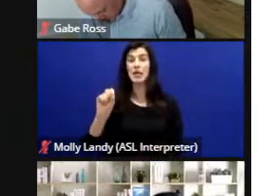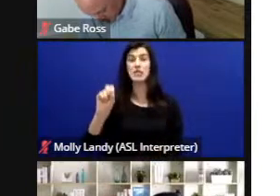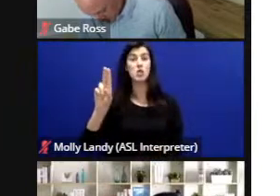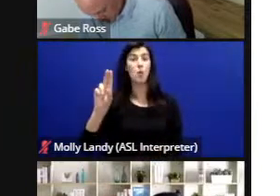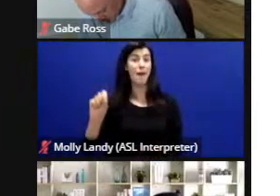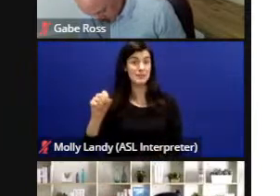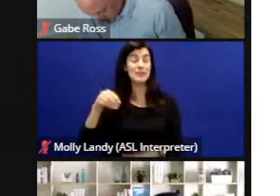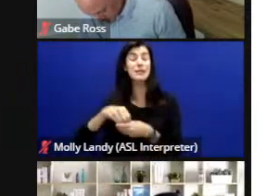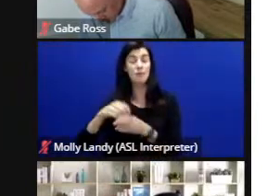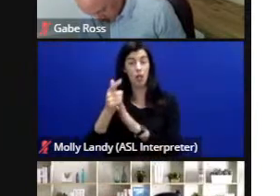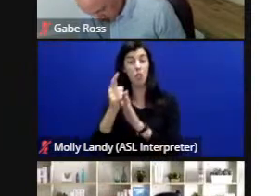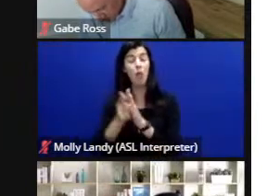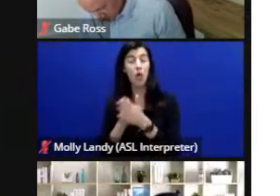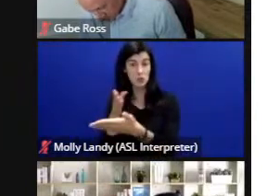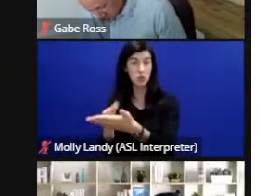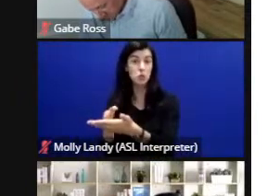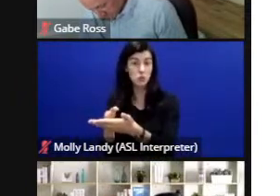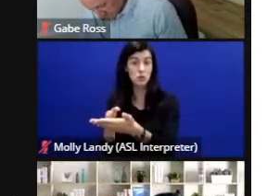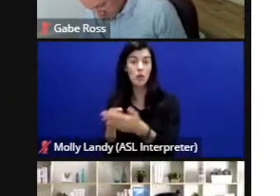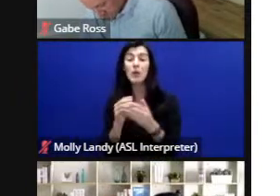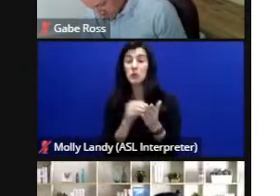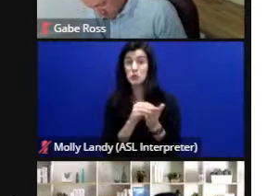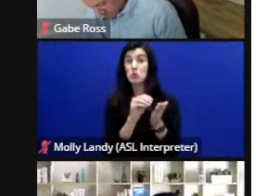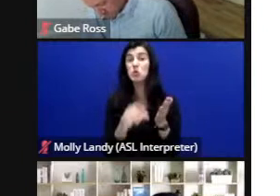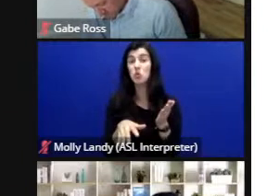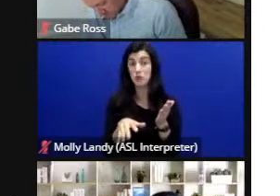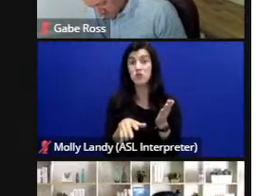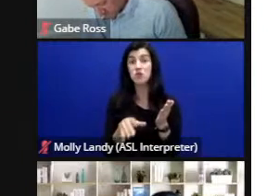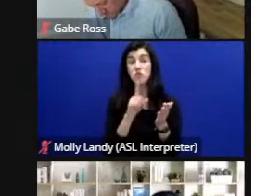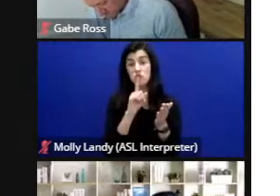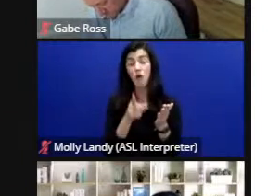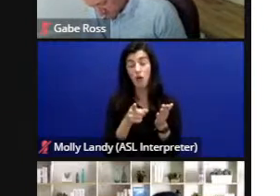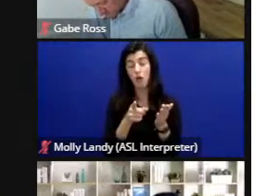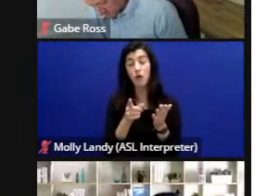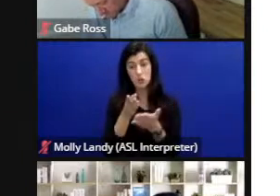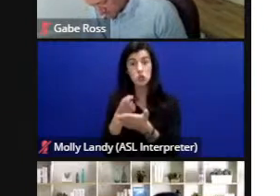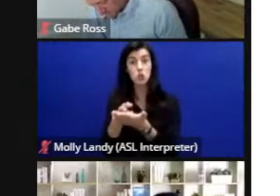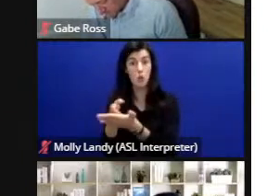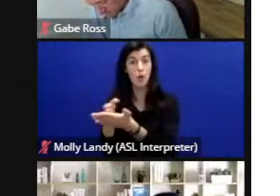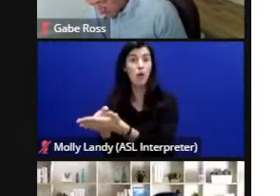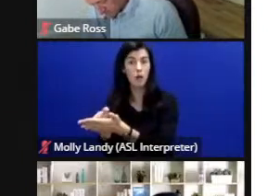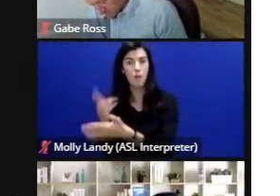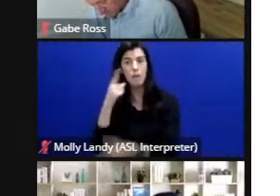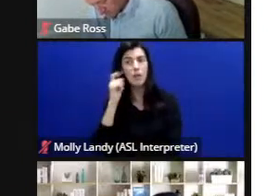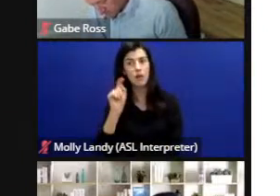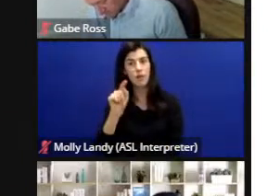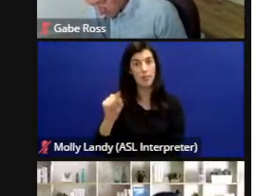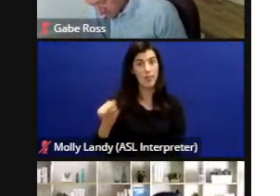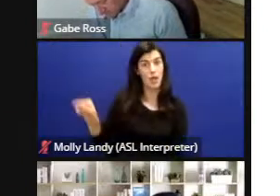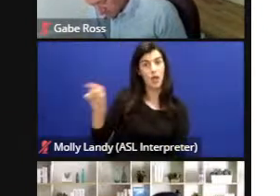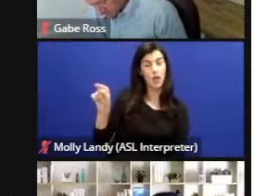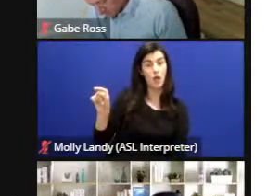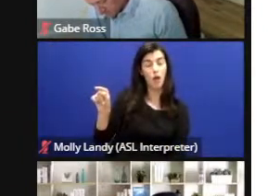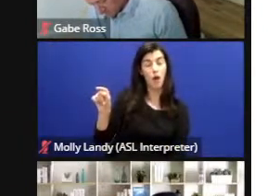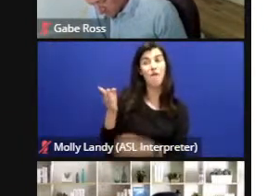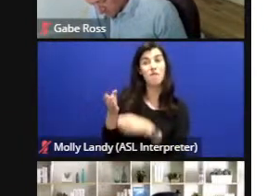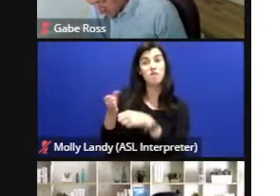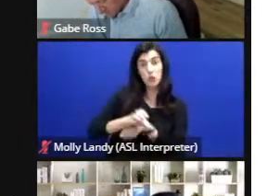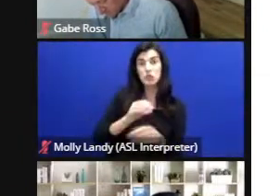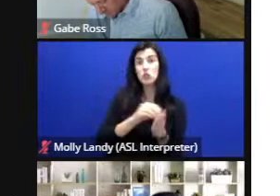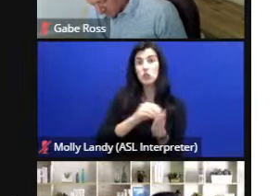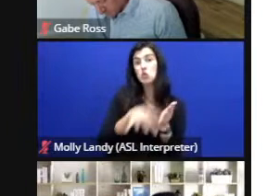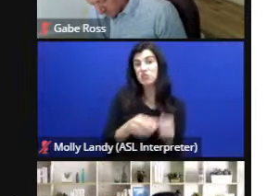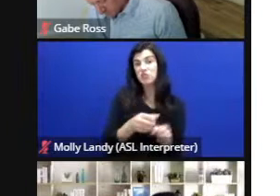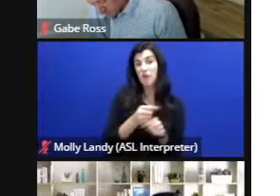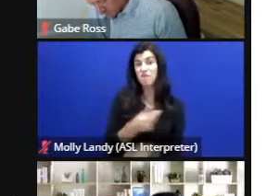because students are suing with them forcing students to go get a vaccine. And this is in